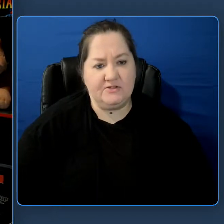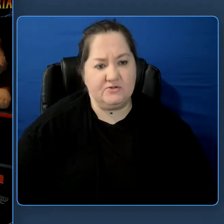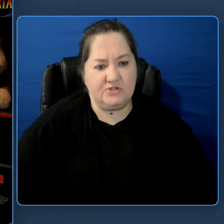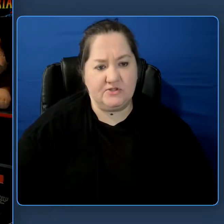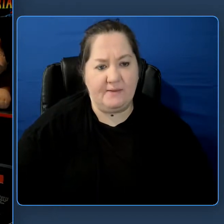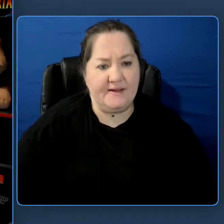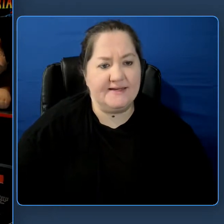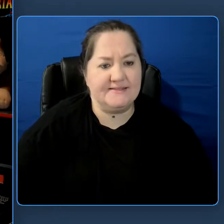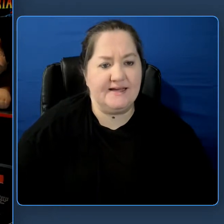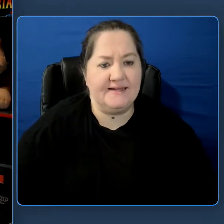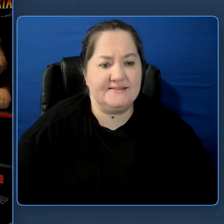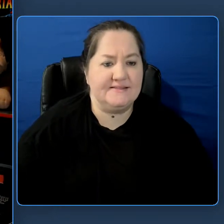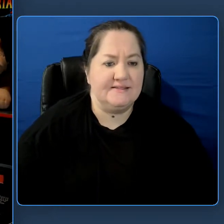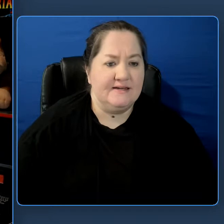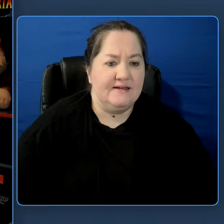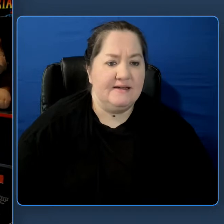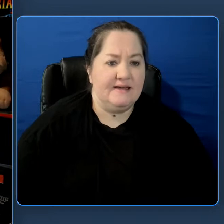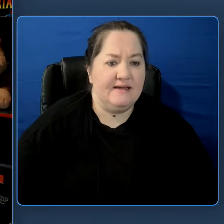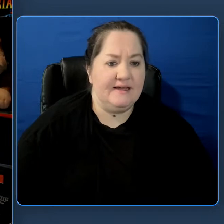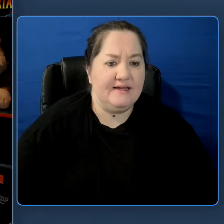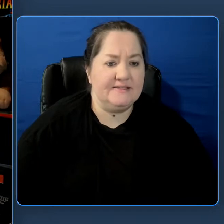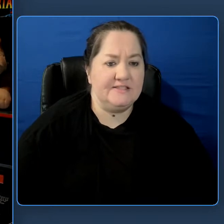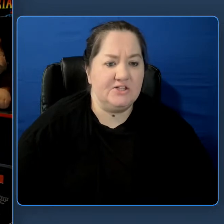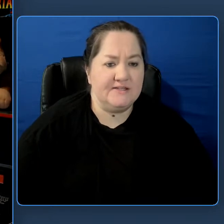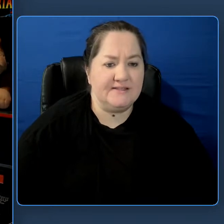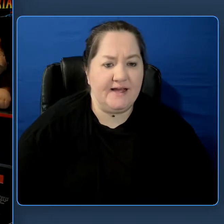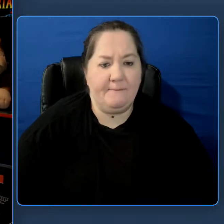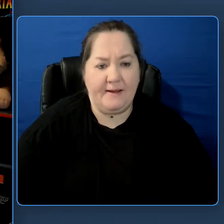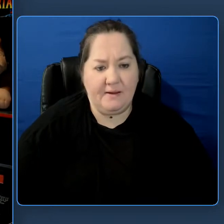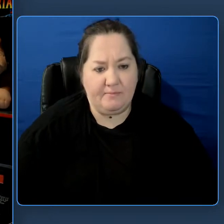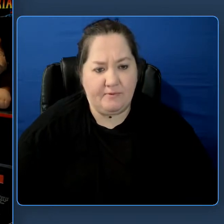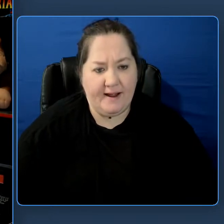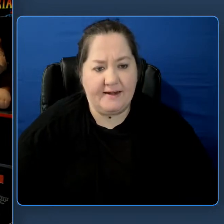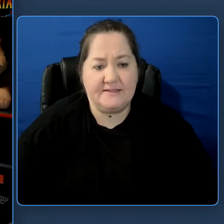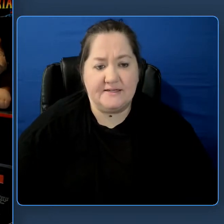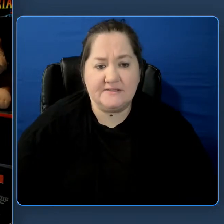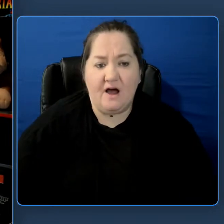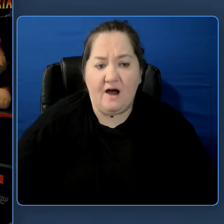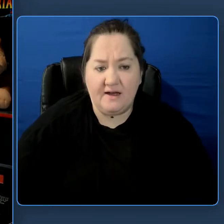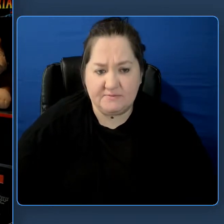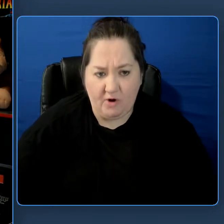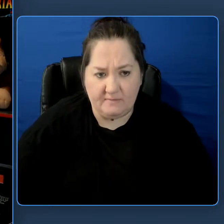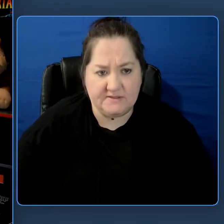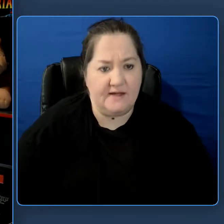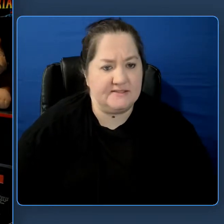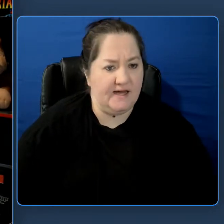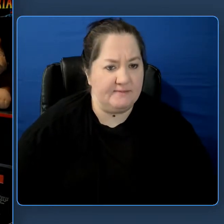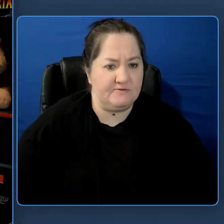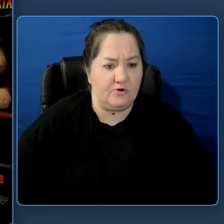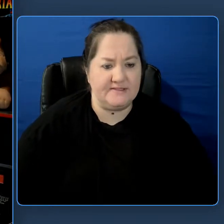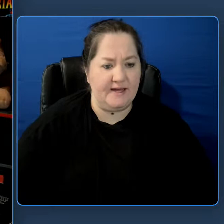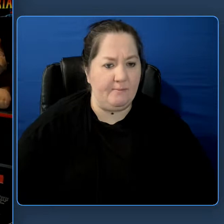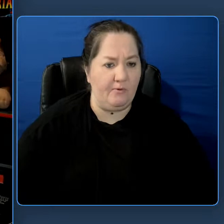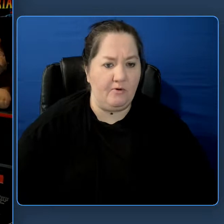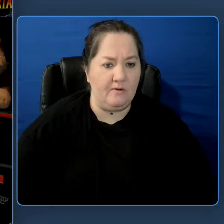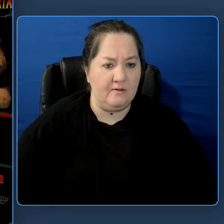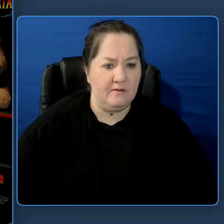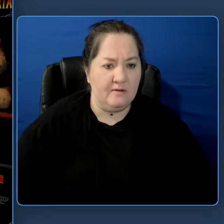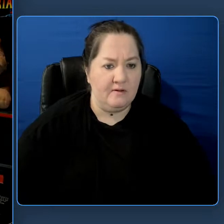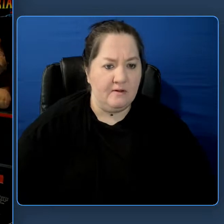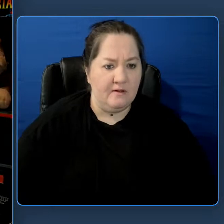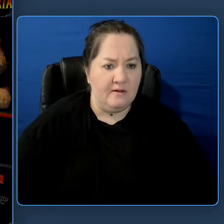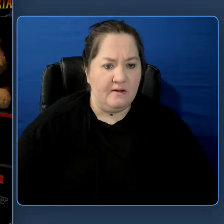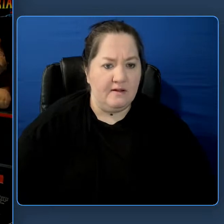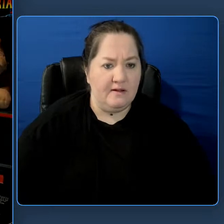I recommend you don't do that because it's easier. It's like a brand, and it does cause problems. Lots of times, for